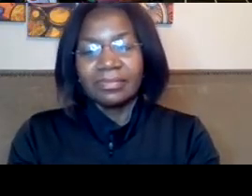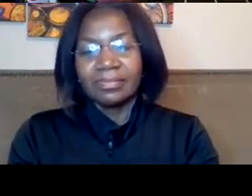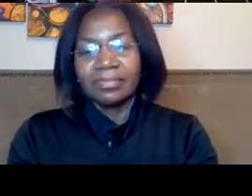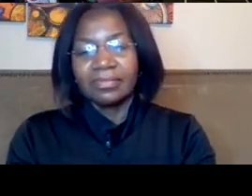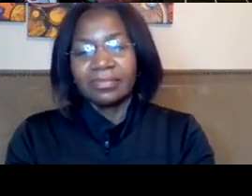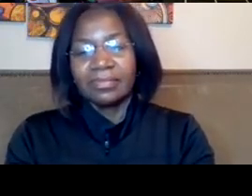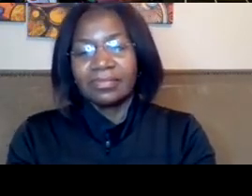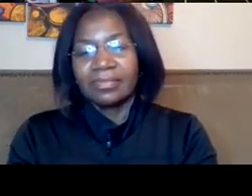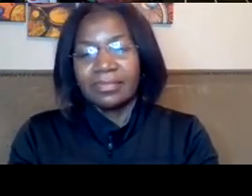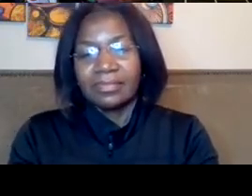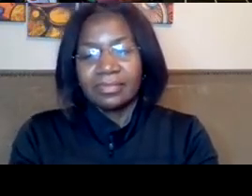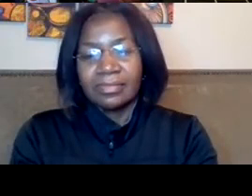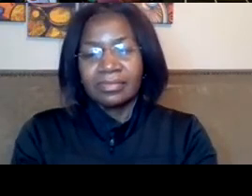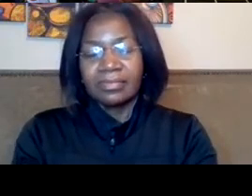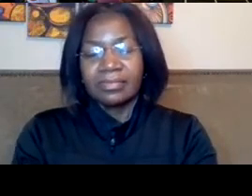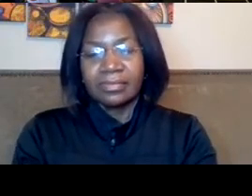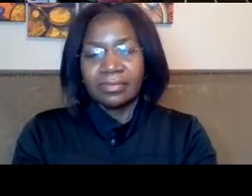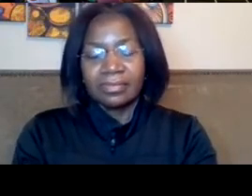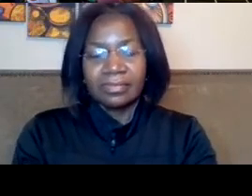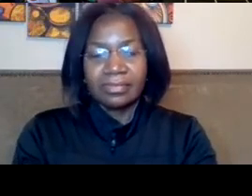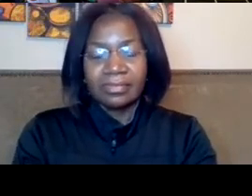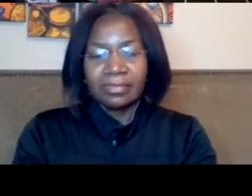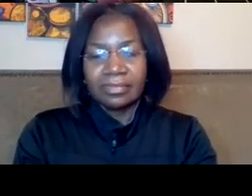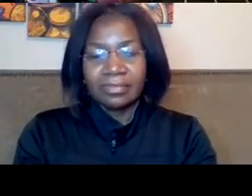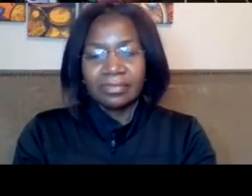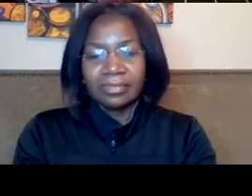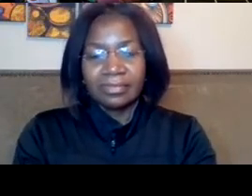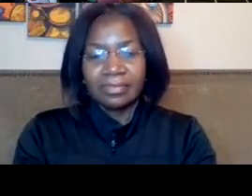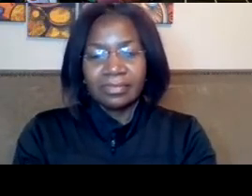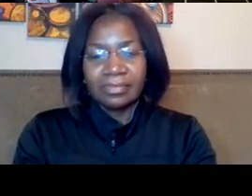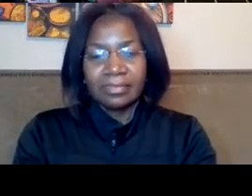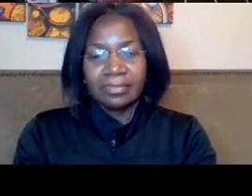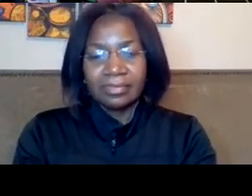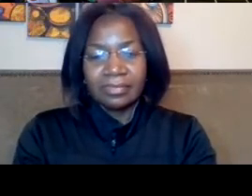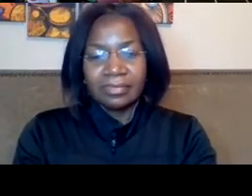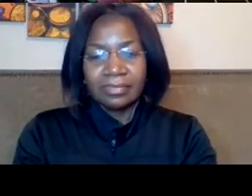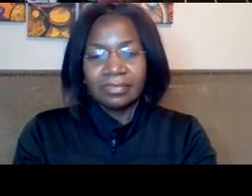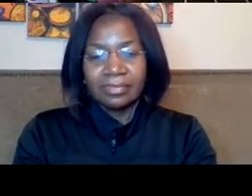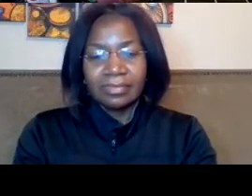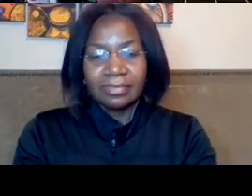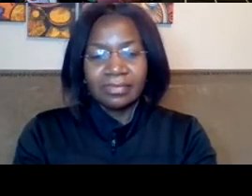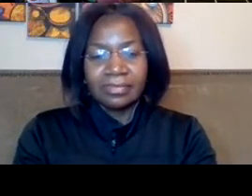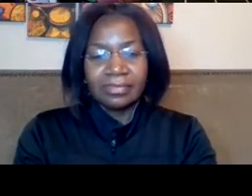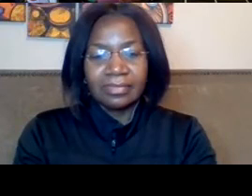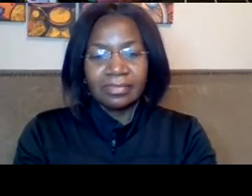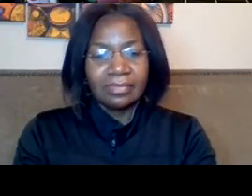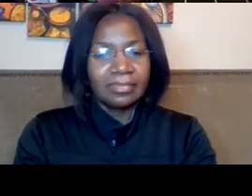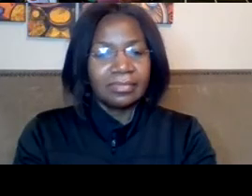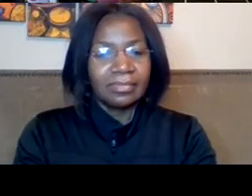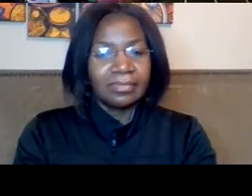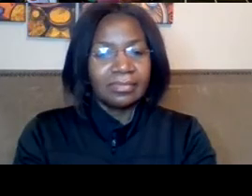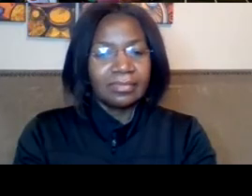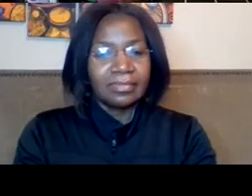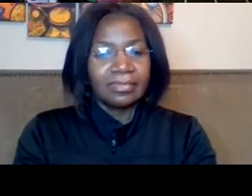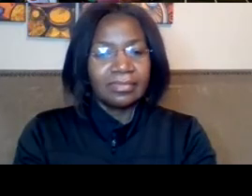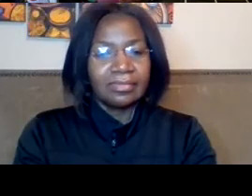healthcare and also residents of long-term care facilities and staff at long-term care facilities. So are we in phase 1B